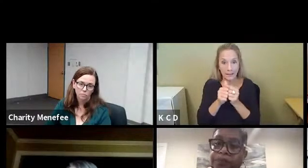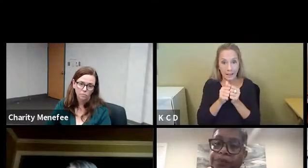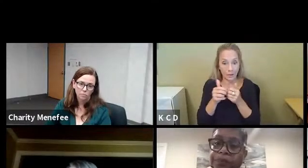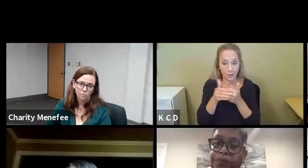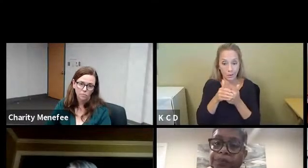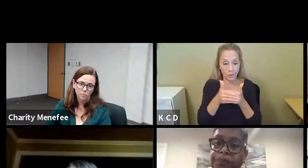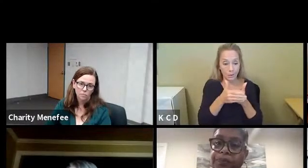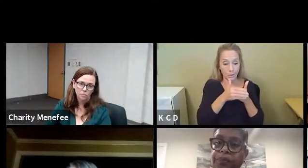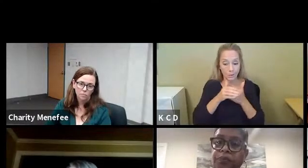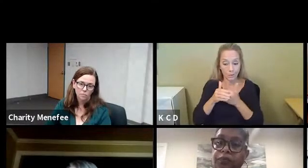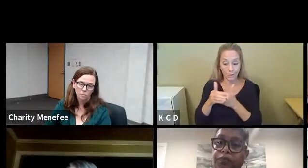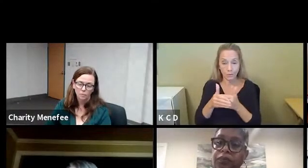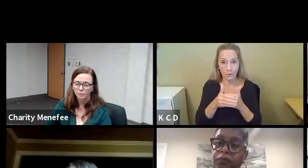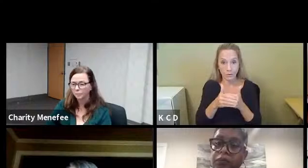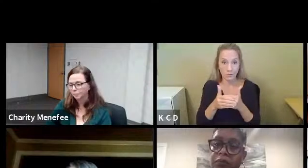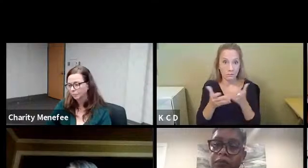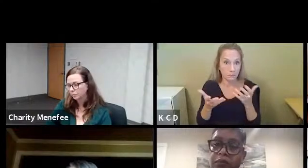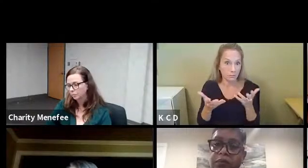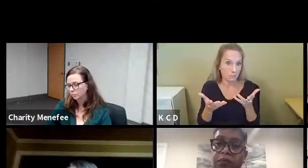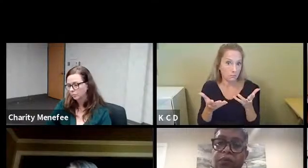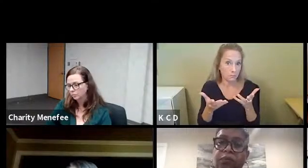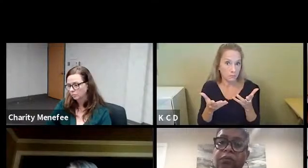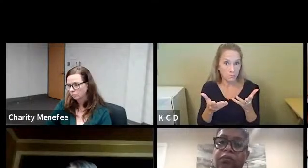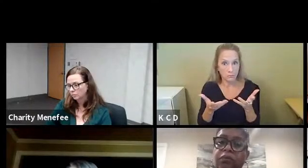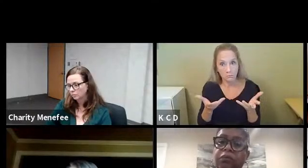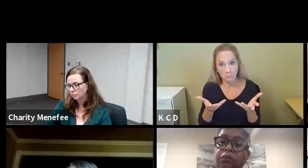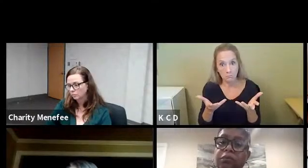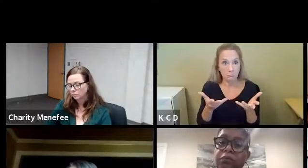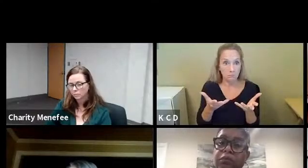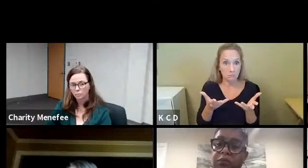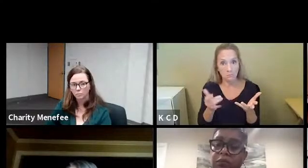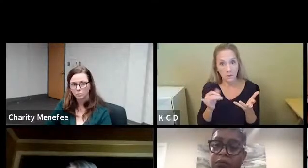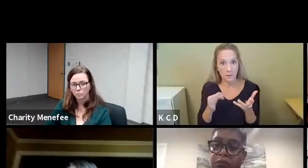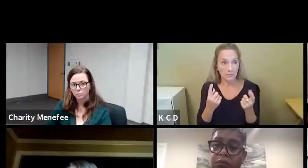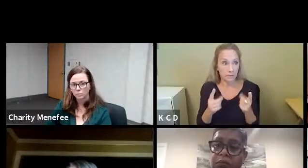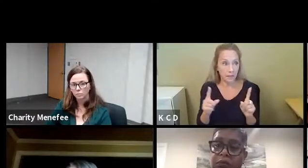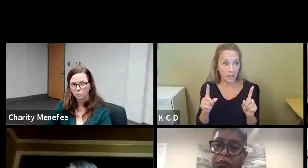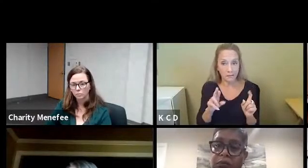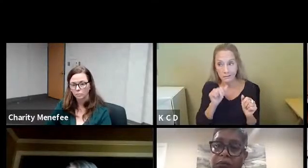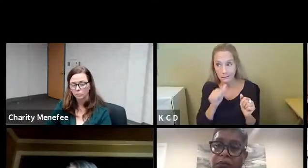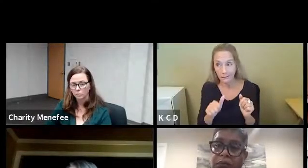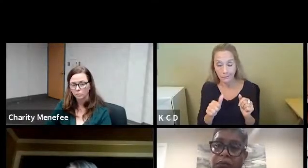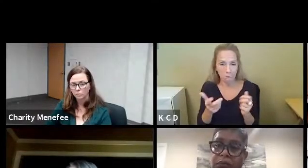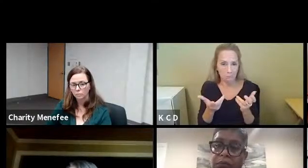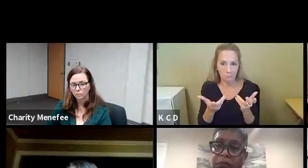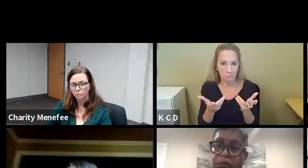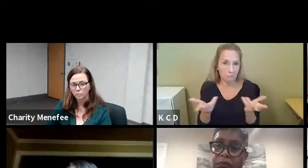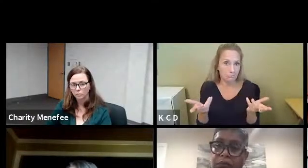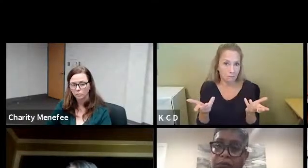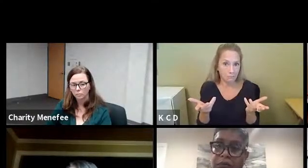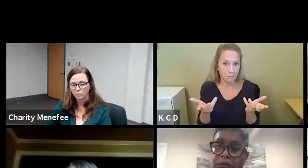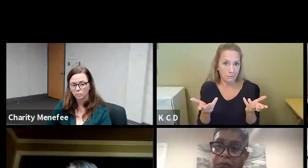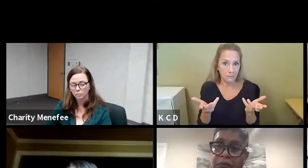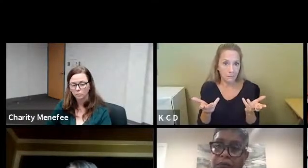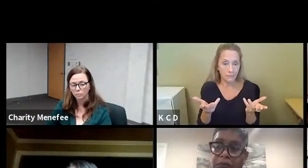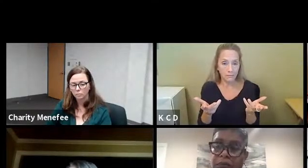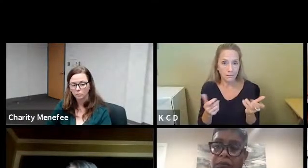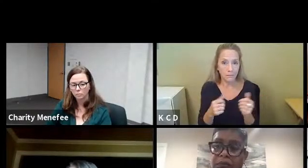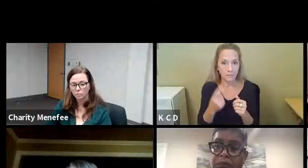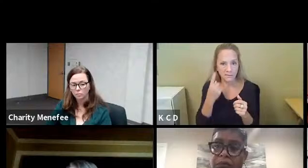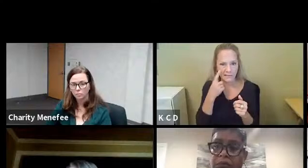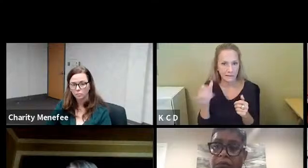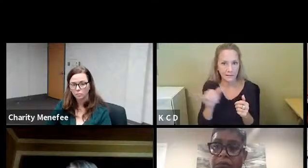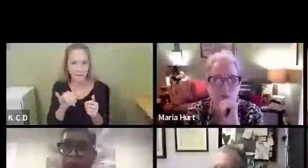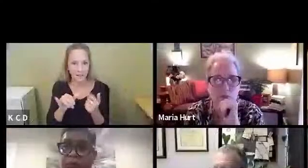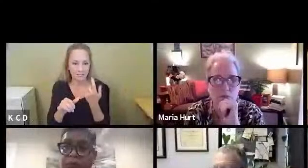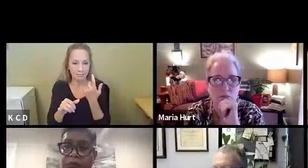so, you know, to what extent that it's been effective in that regard, it kind of goes along with the other